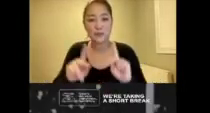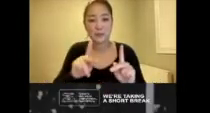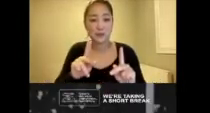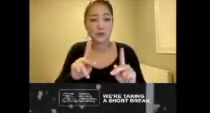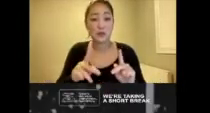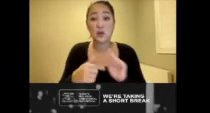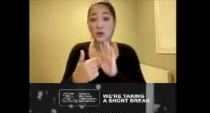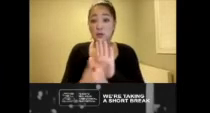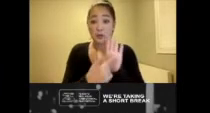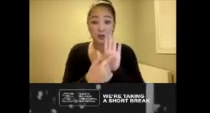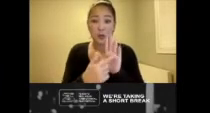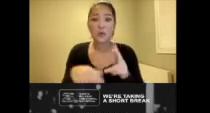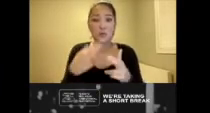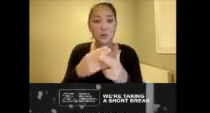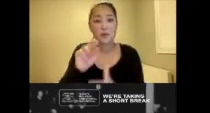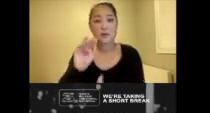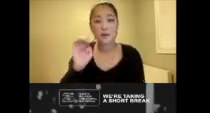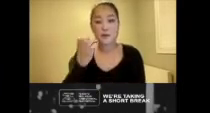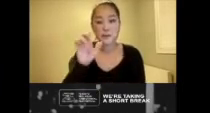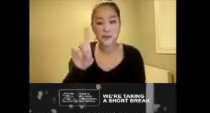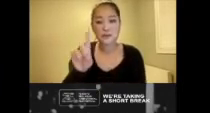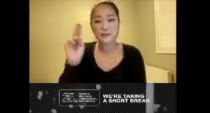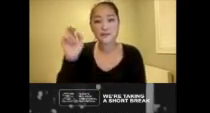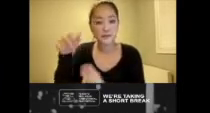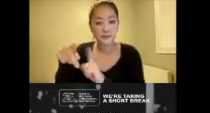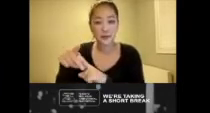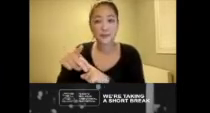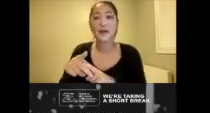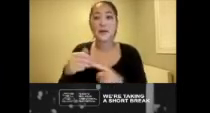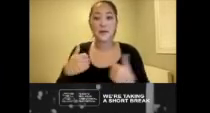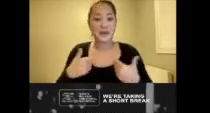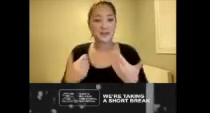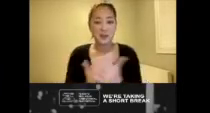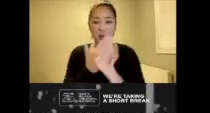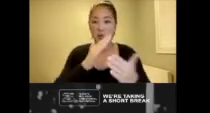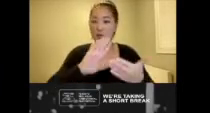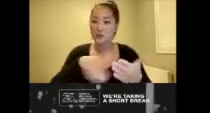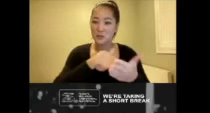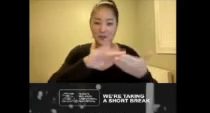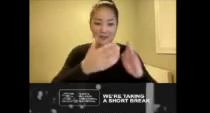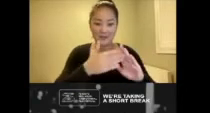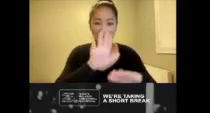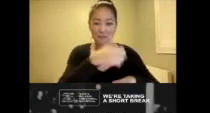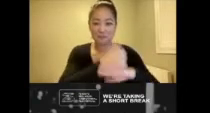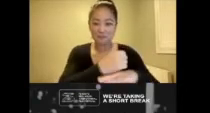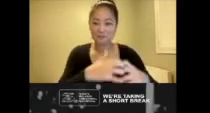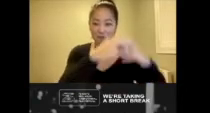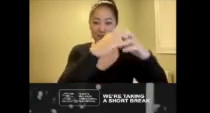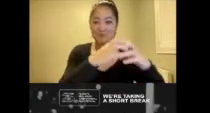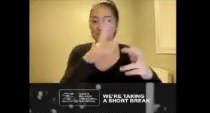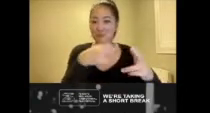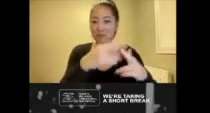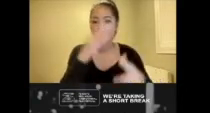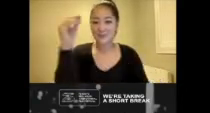in it, a new community center is opening up, the Sunshine Community Center, and the kids are really excited about it. In